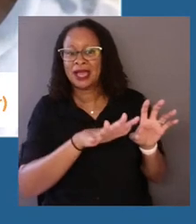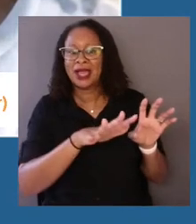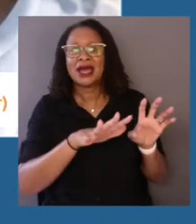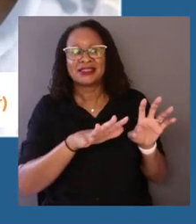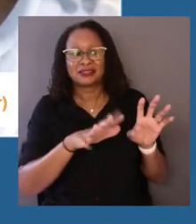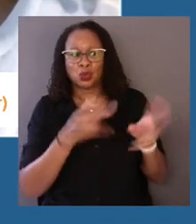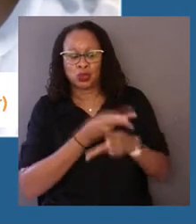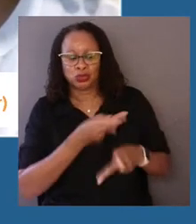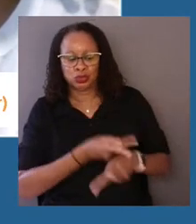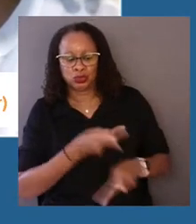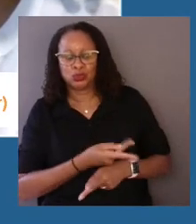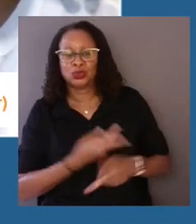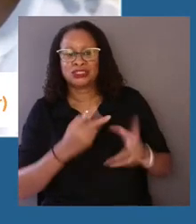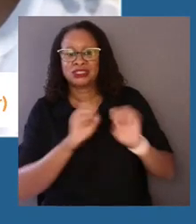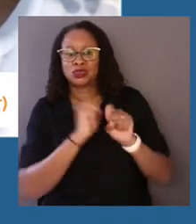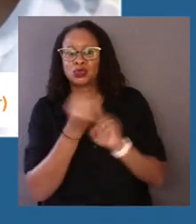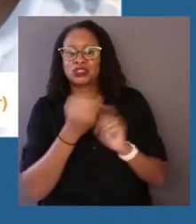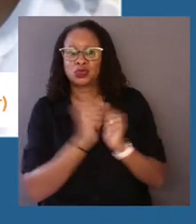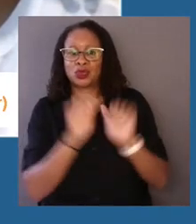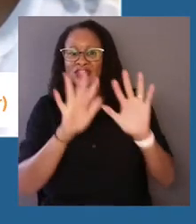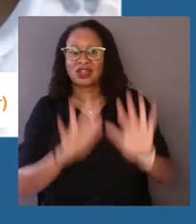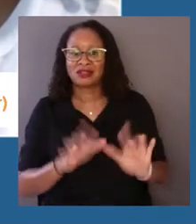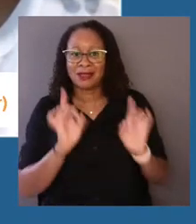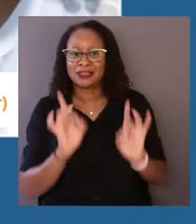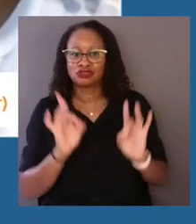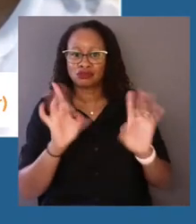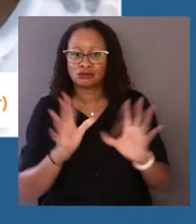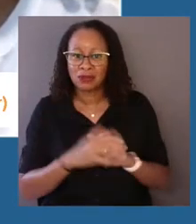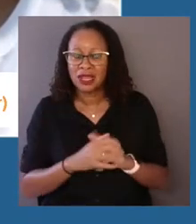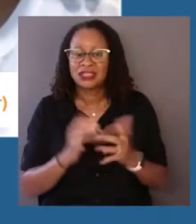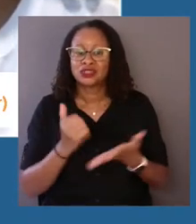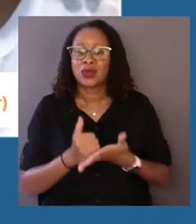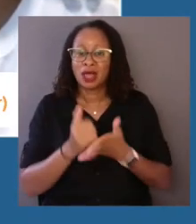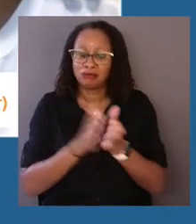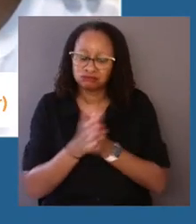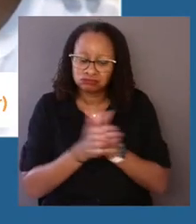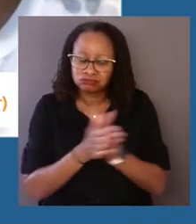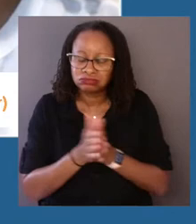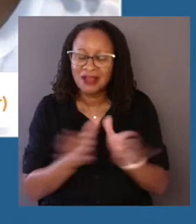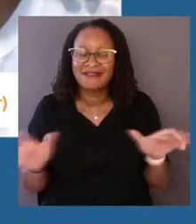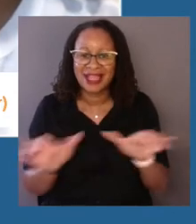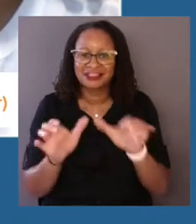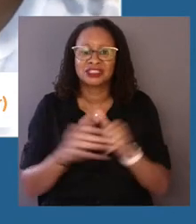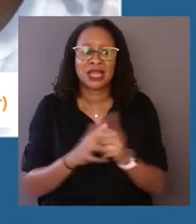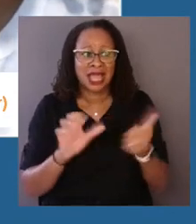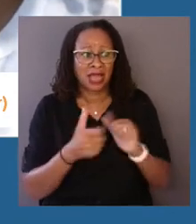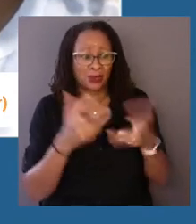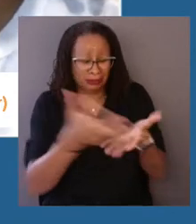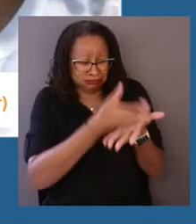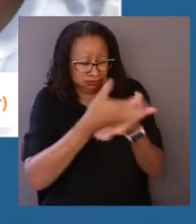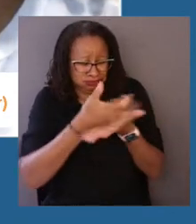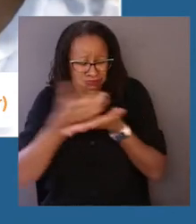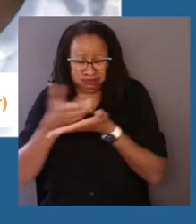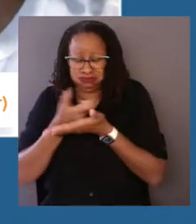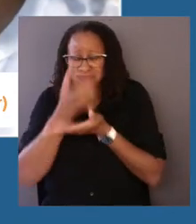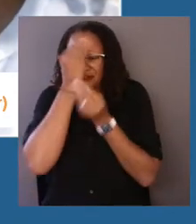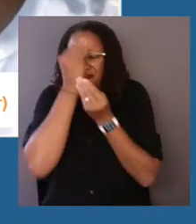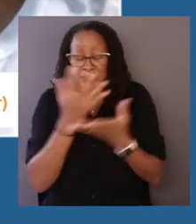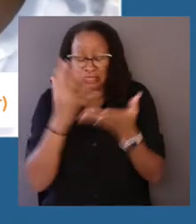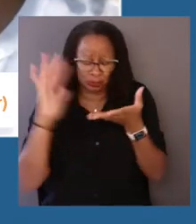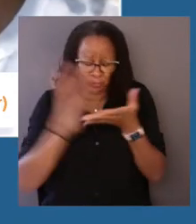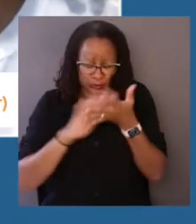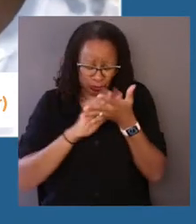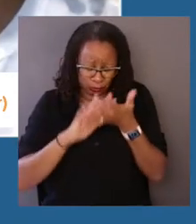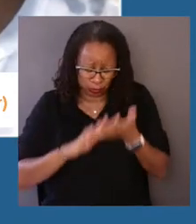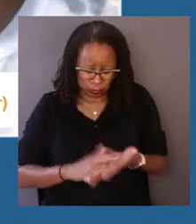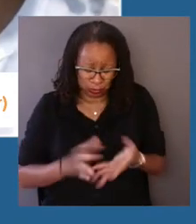situation to help motivate action, how we distill all of this information, and what's most important for